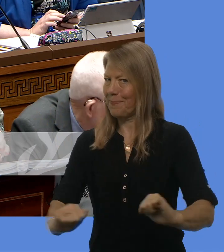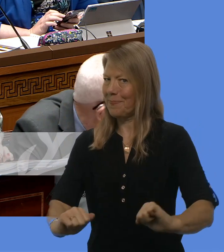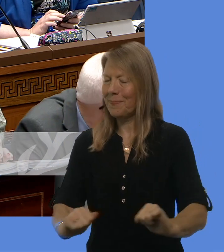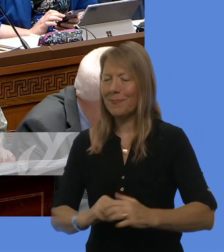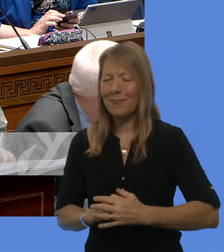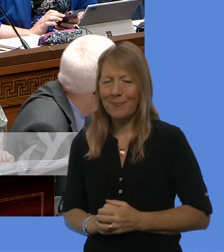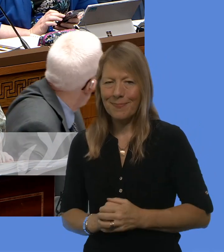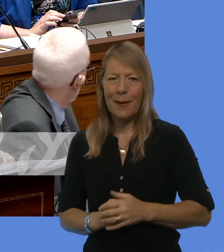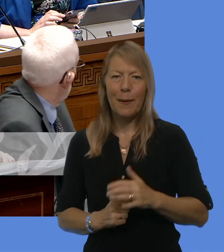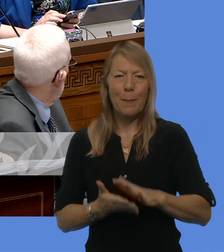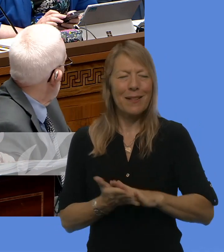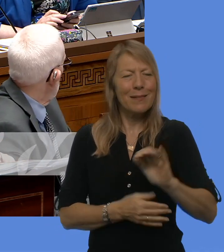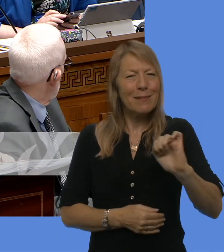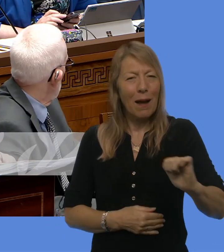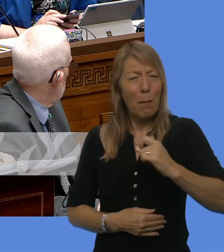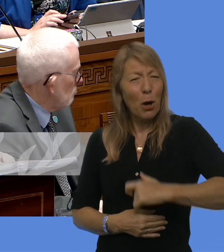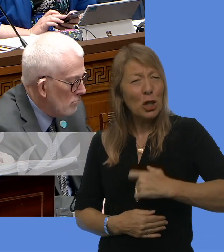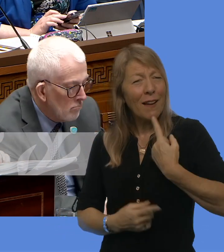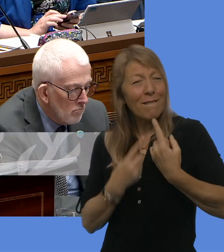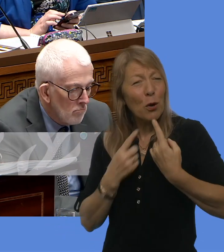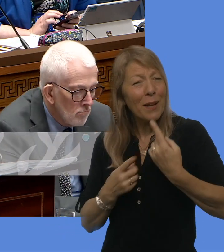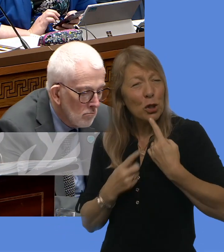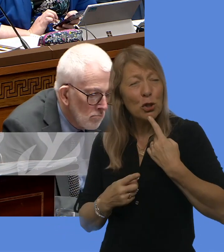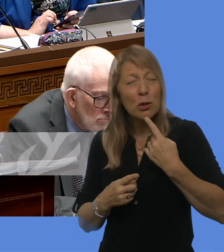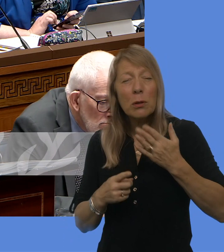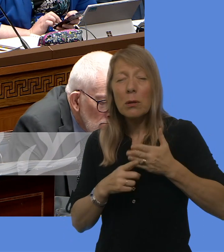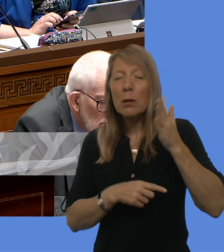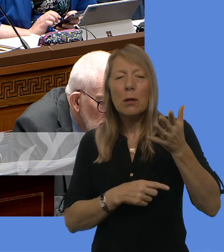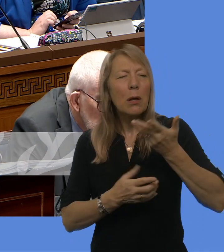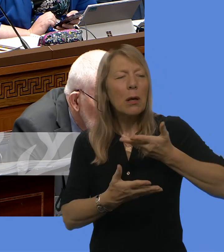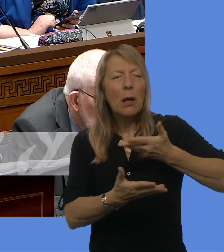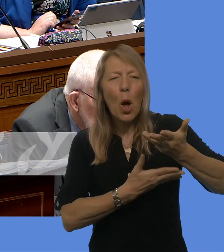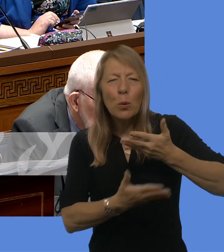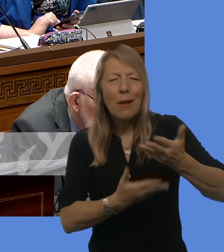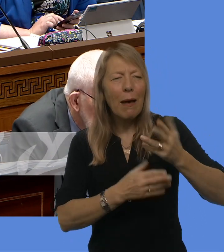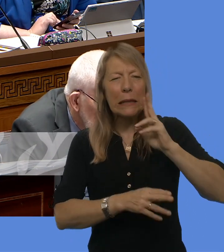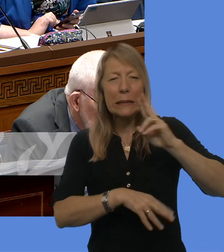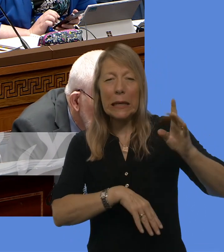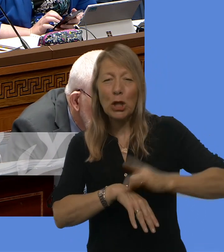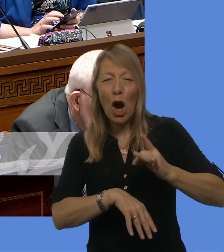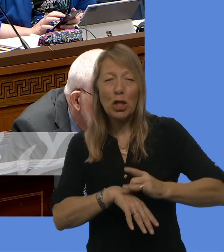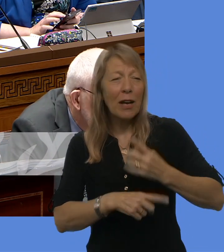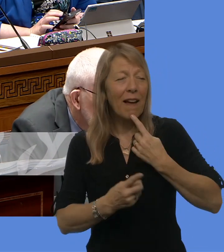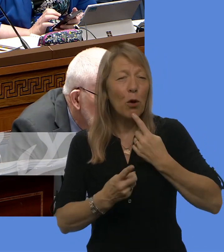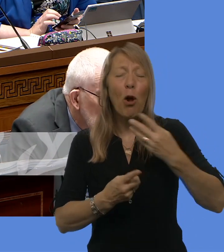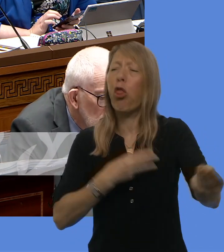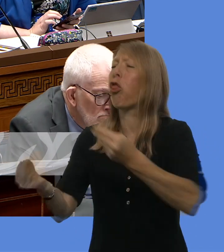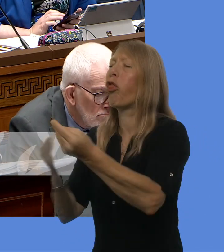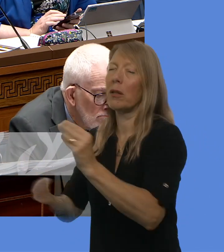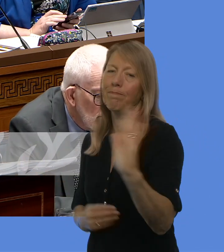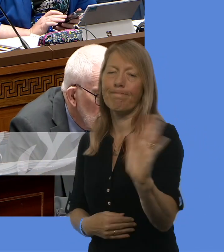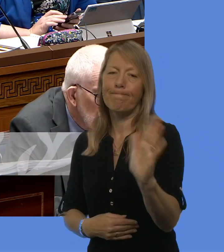disclosure of their personal information, such as medical or counselling records, or to admit evidence at trial of their previous sexual